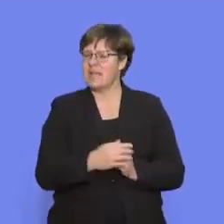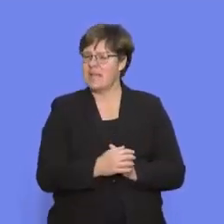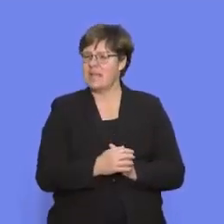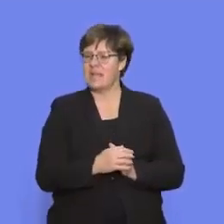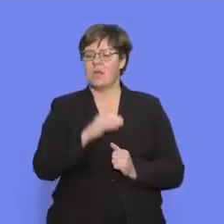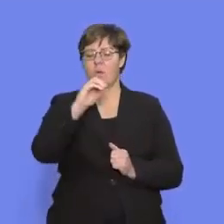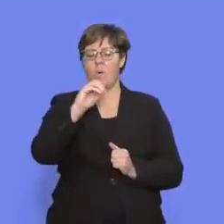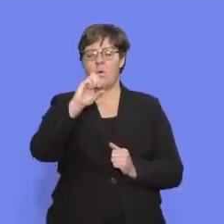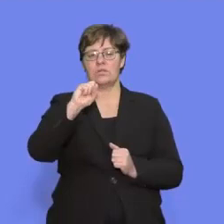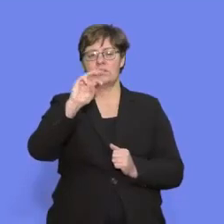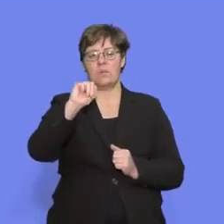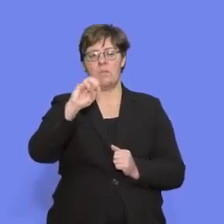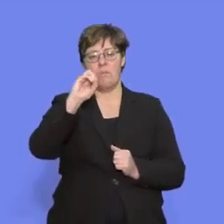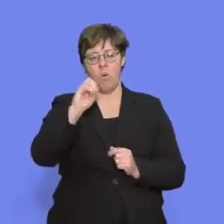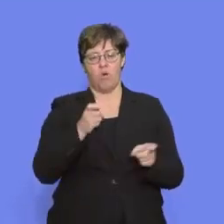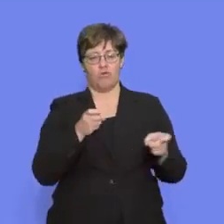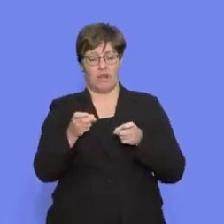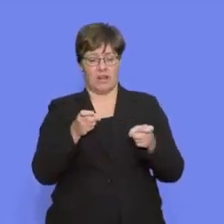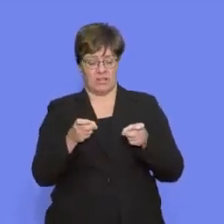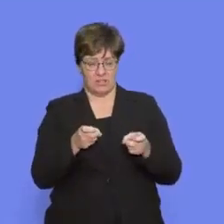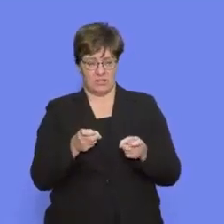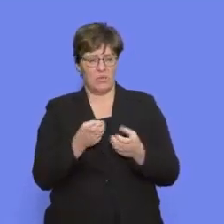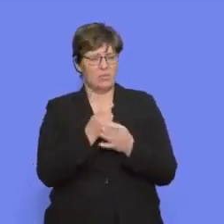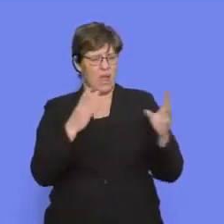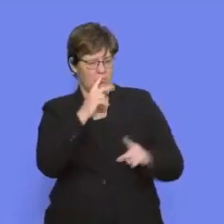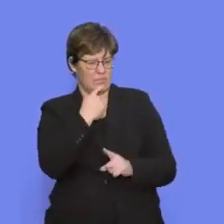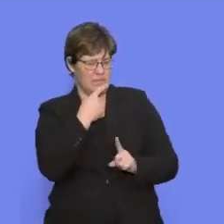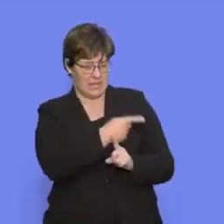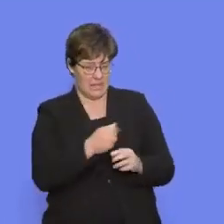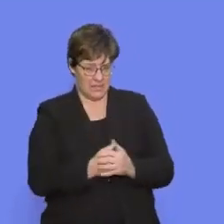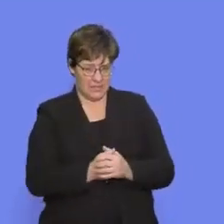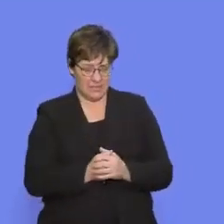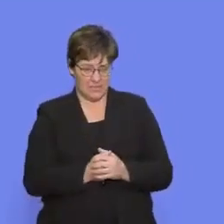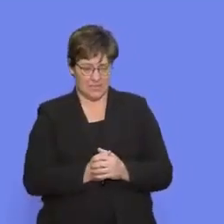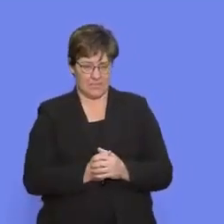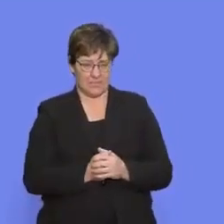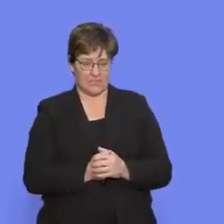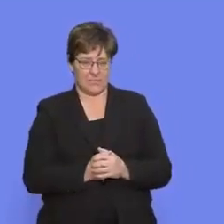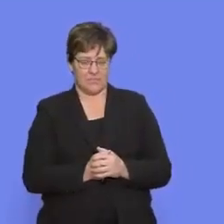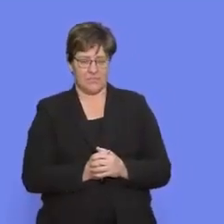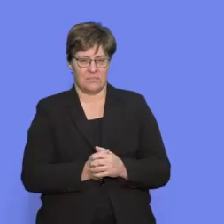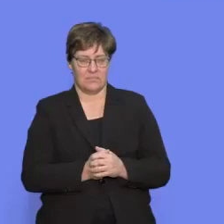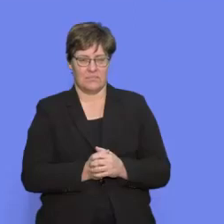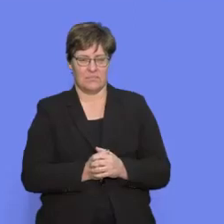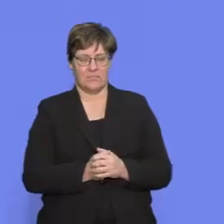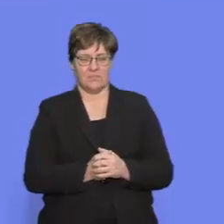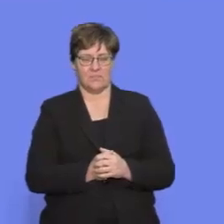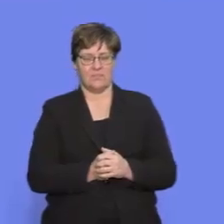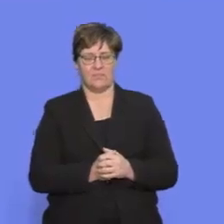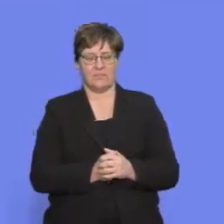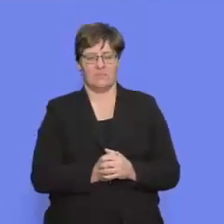osmoregulation in the beginning. Regulation. So we're looking at how